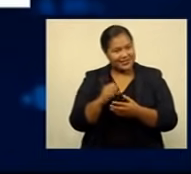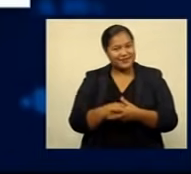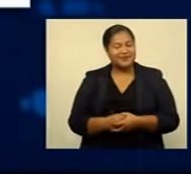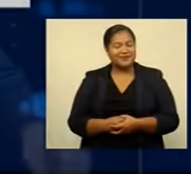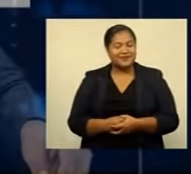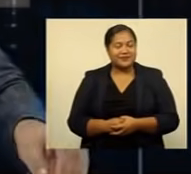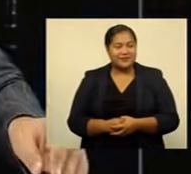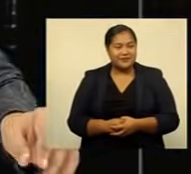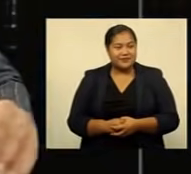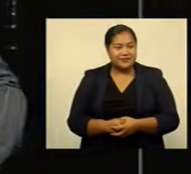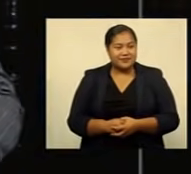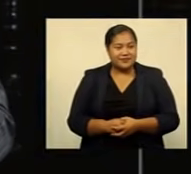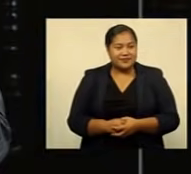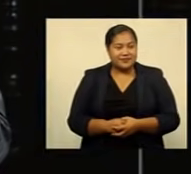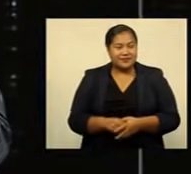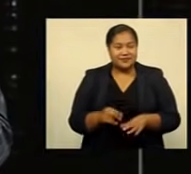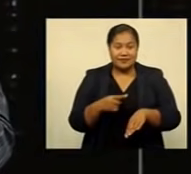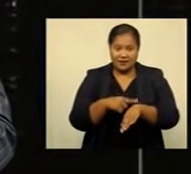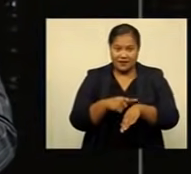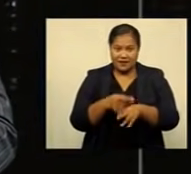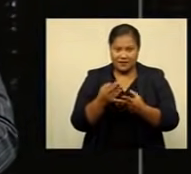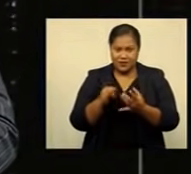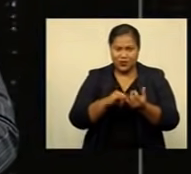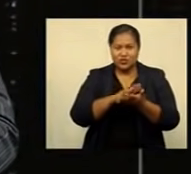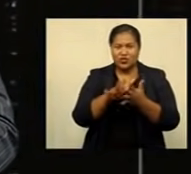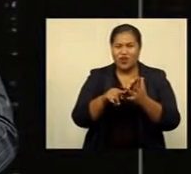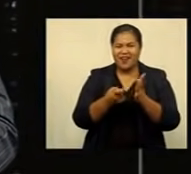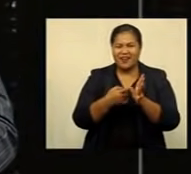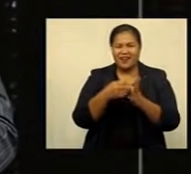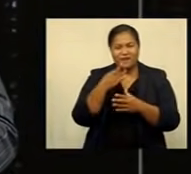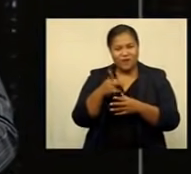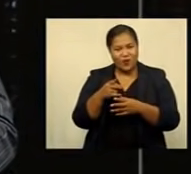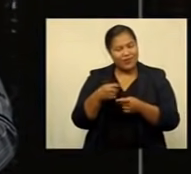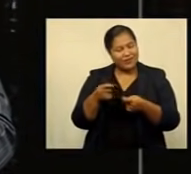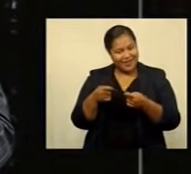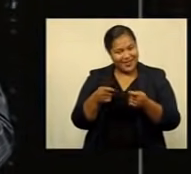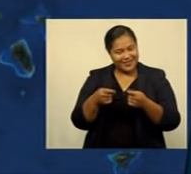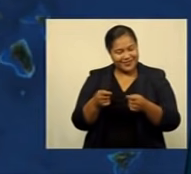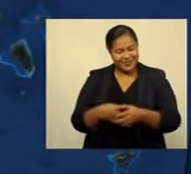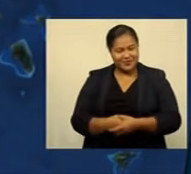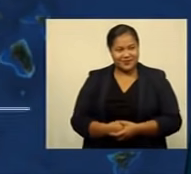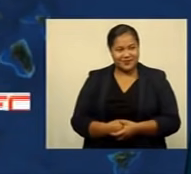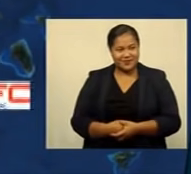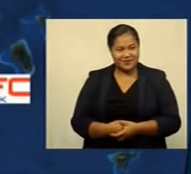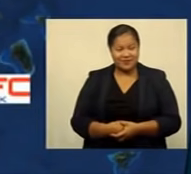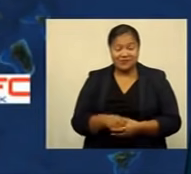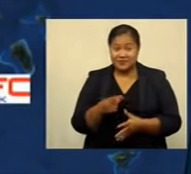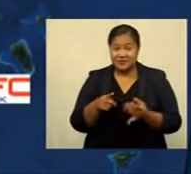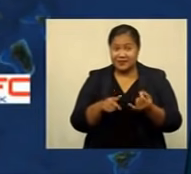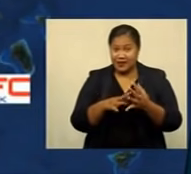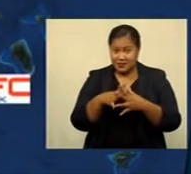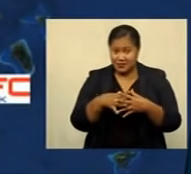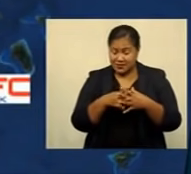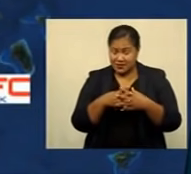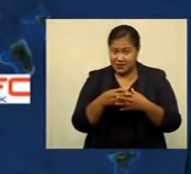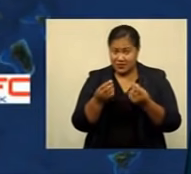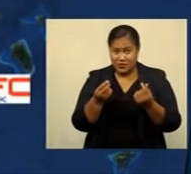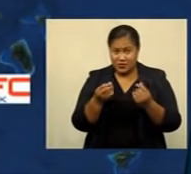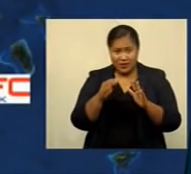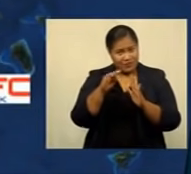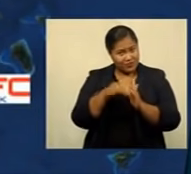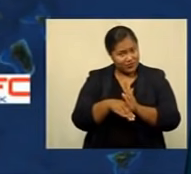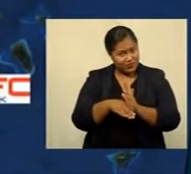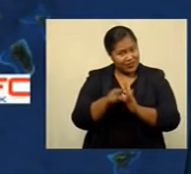ounce. And time now for Shoran to join us with the latest on the market. The US dollar climbed to a 3-month